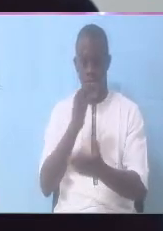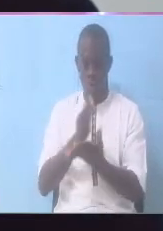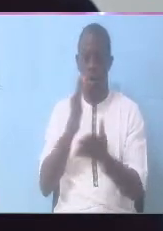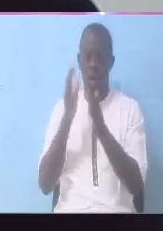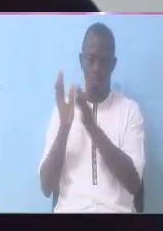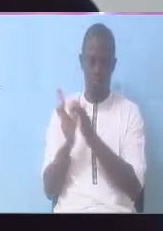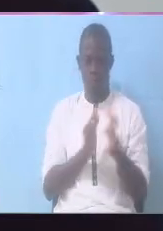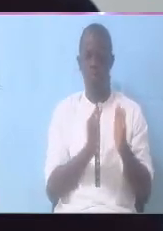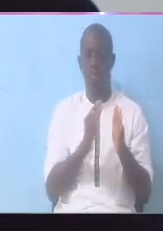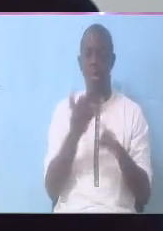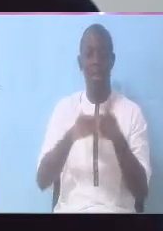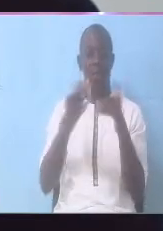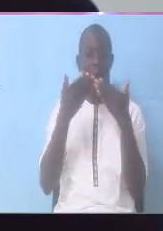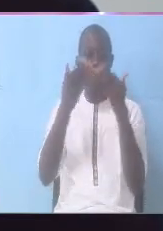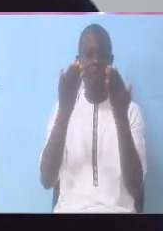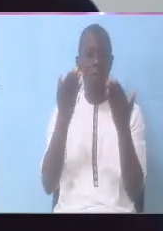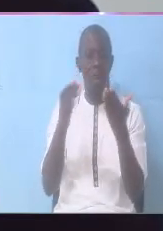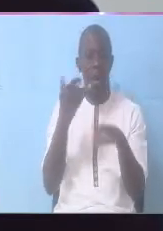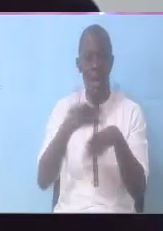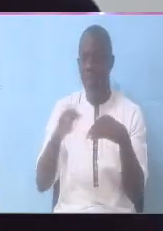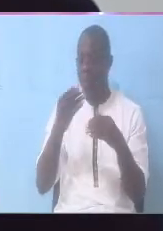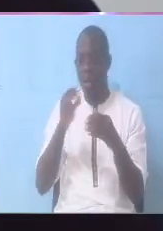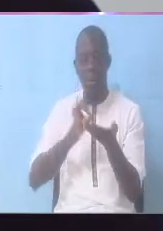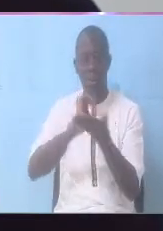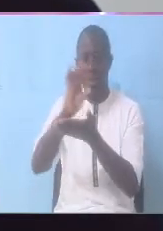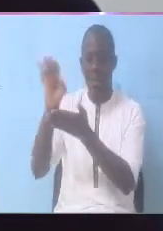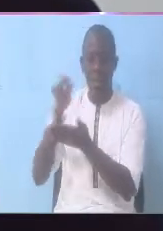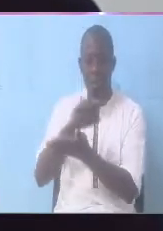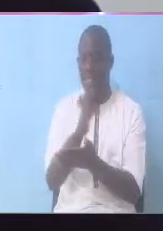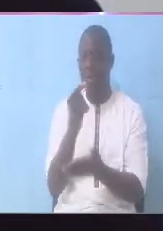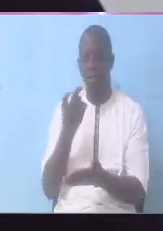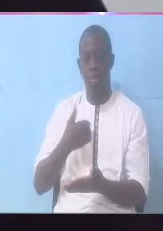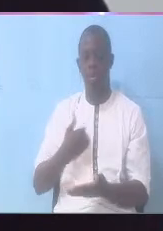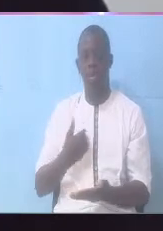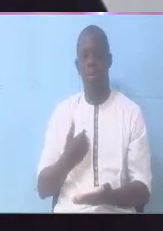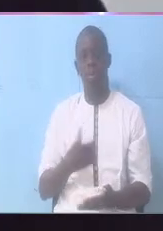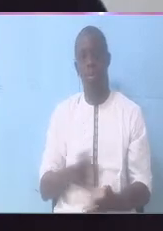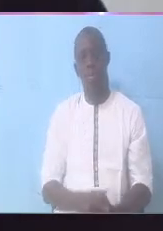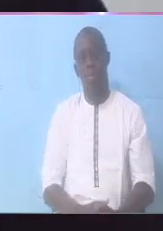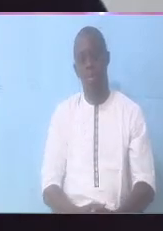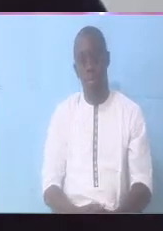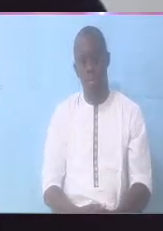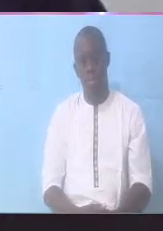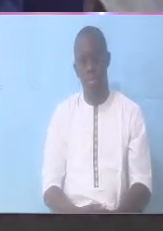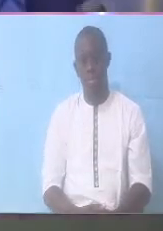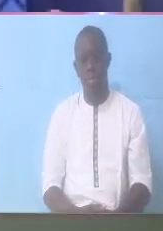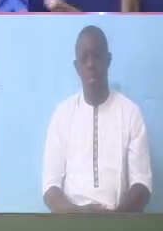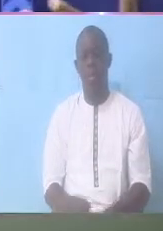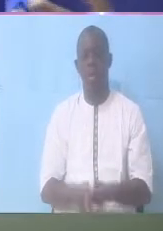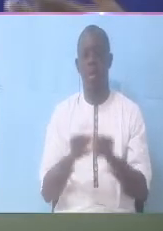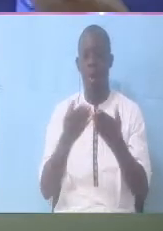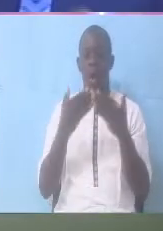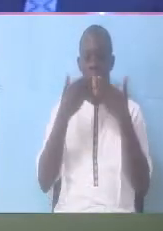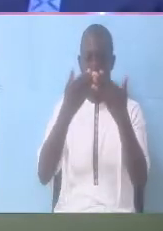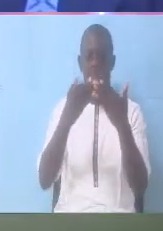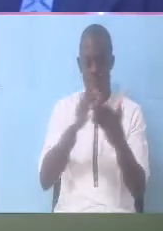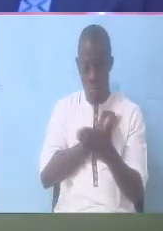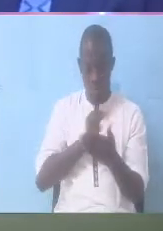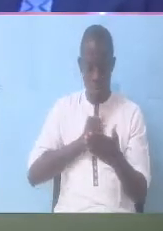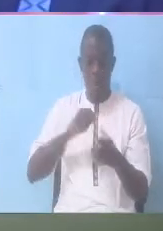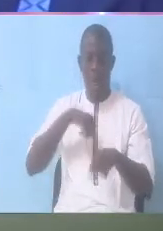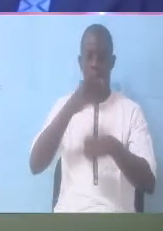lonko Yaya fango buke bo kalama ando abuke bulala. So tell us about the Daba Marena issue. Go